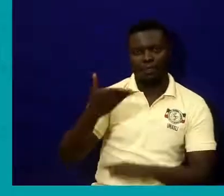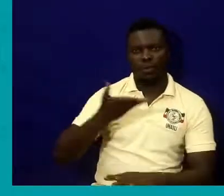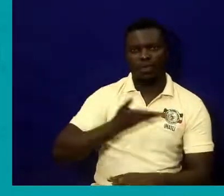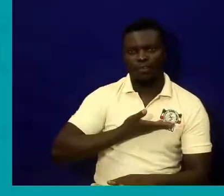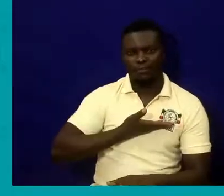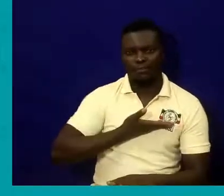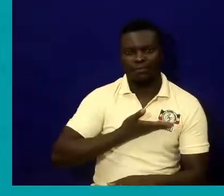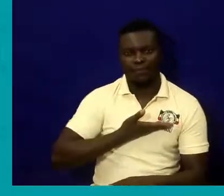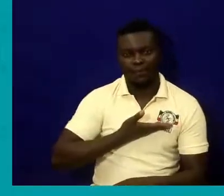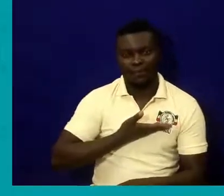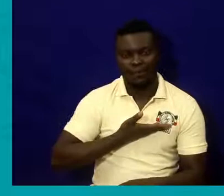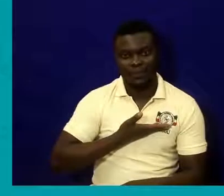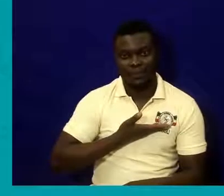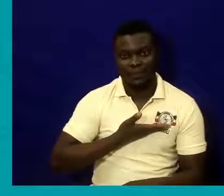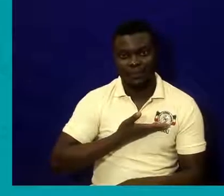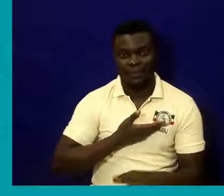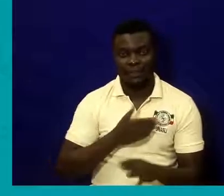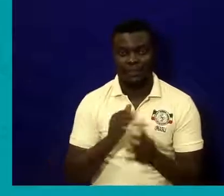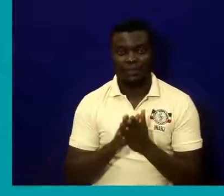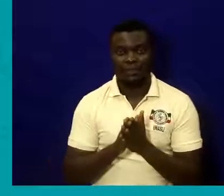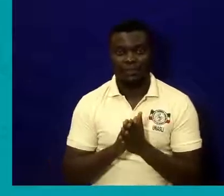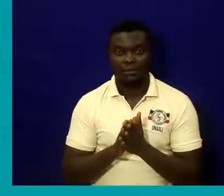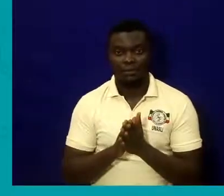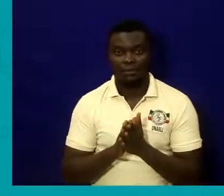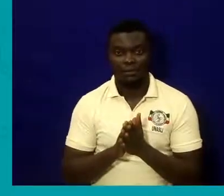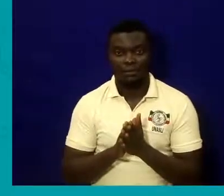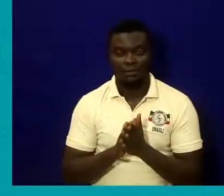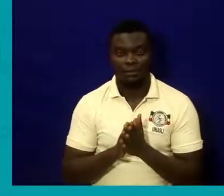we have 3